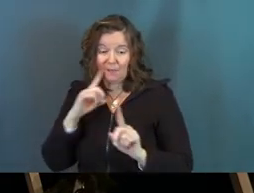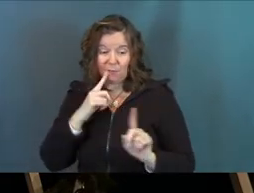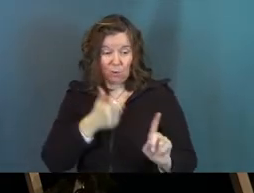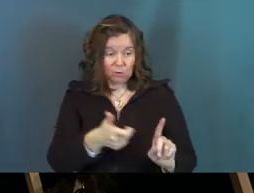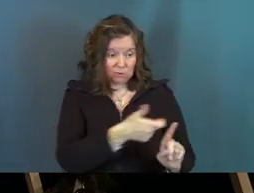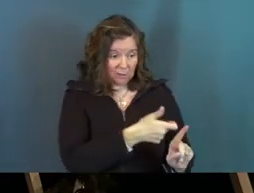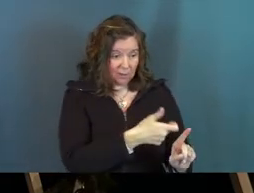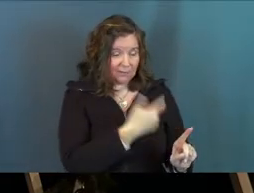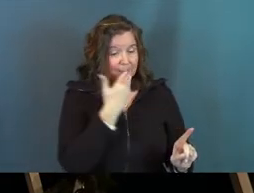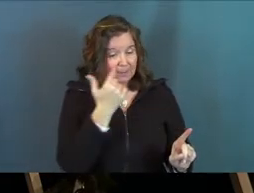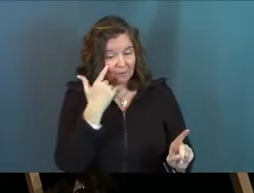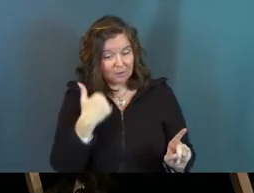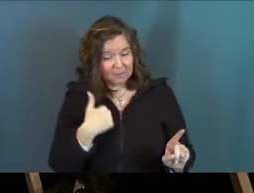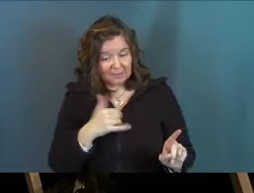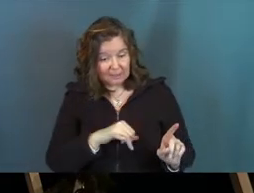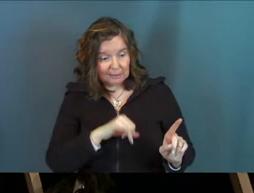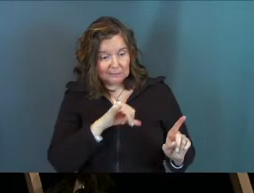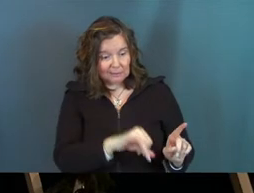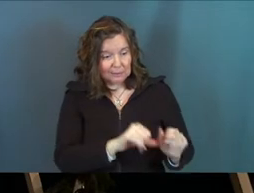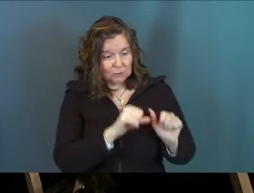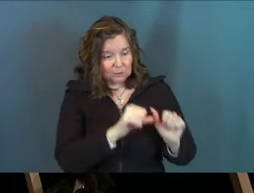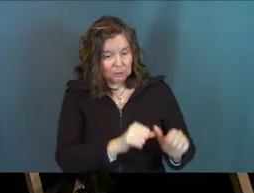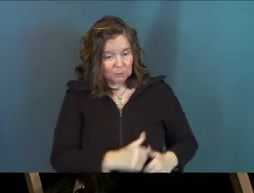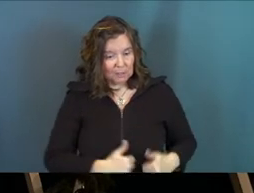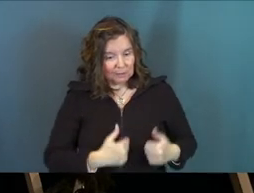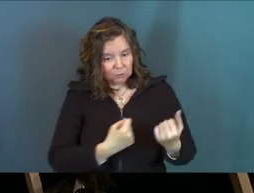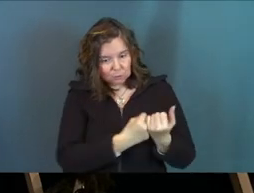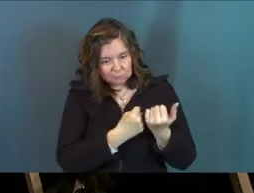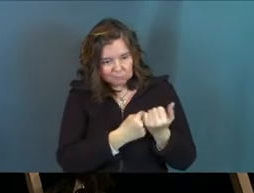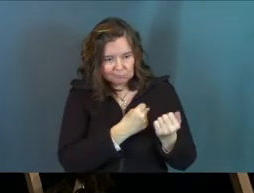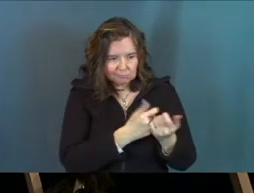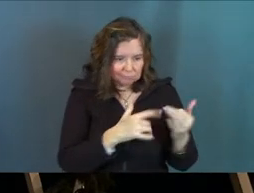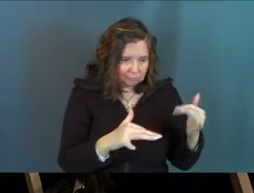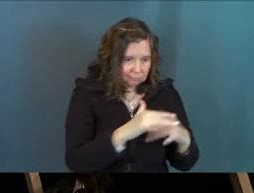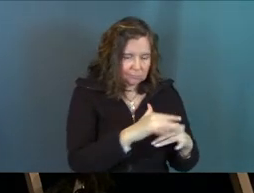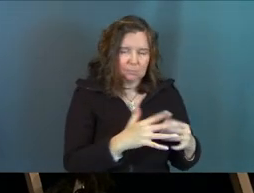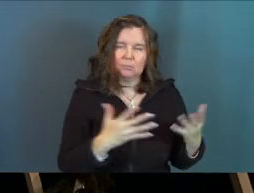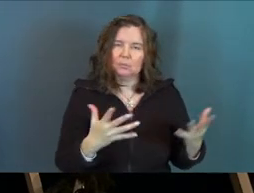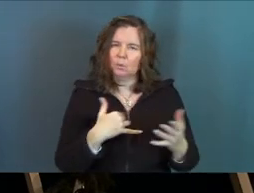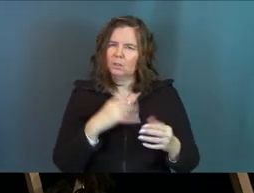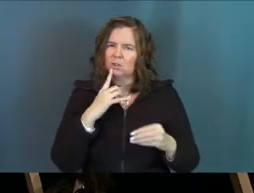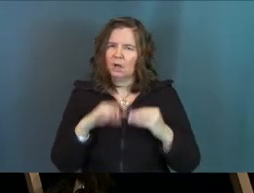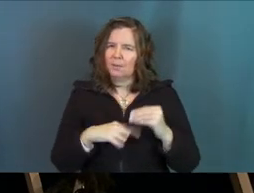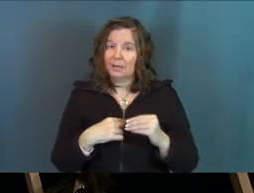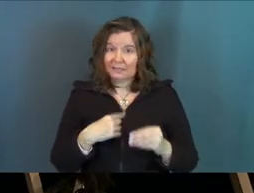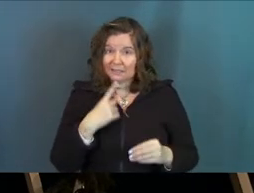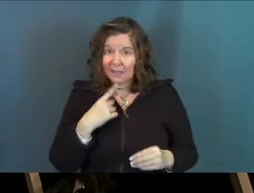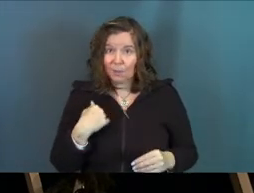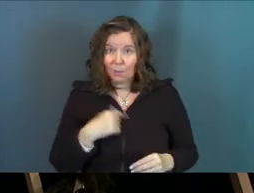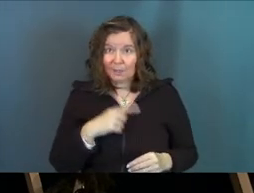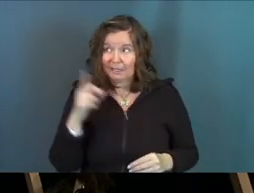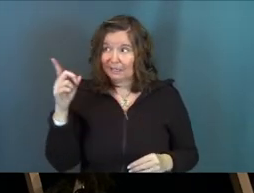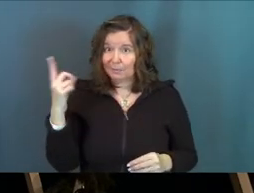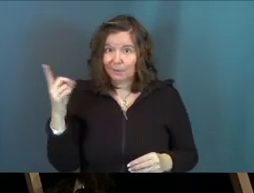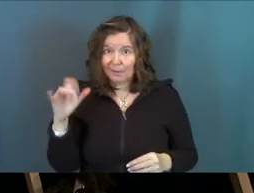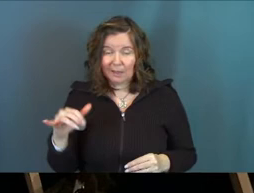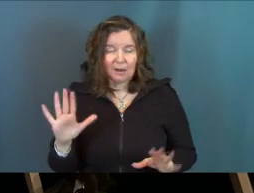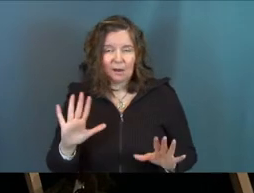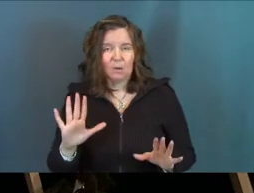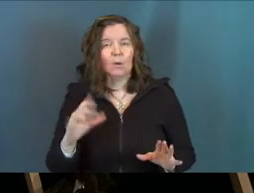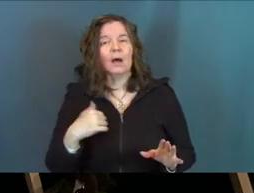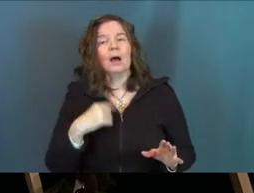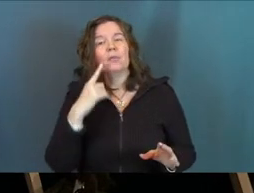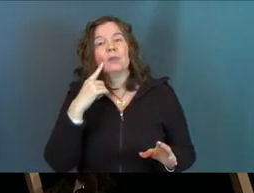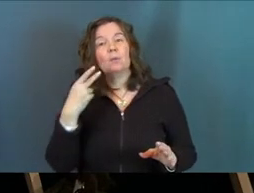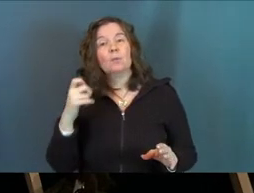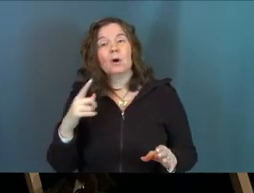your sakes, it is better that I continue to live." Like, what's he talking about? Is he just saying that we need him or something like that? No. I